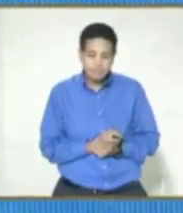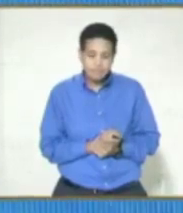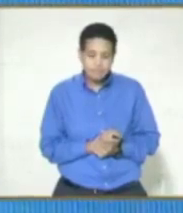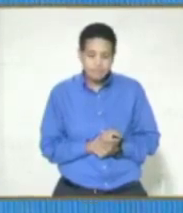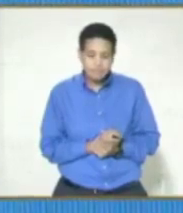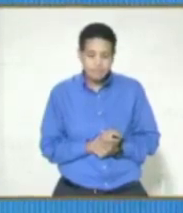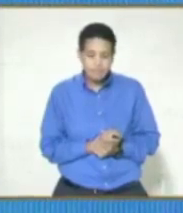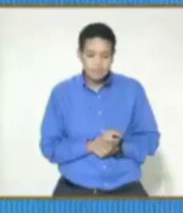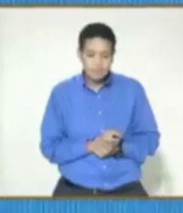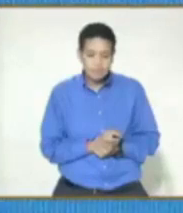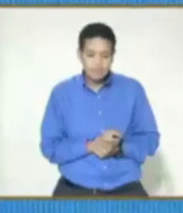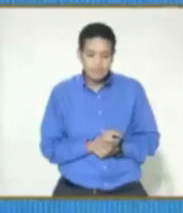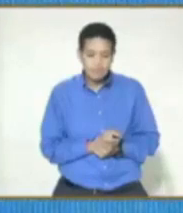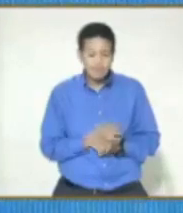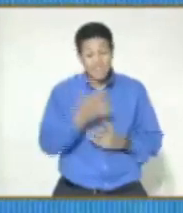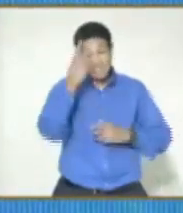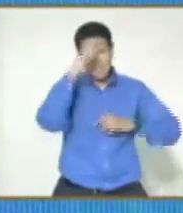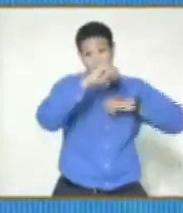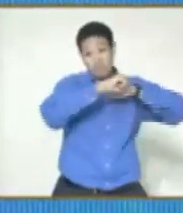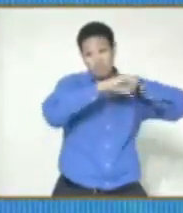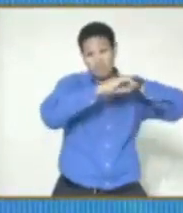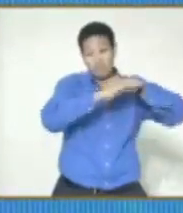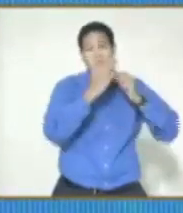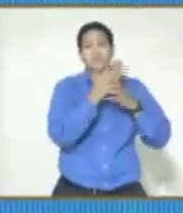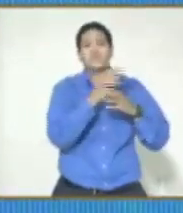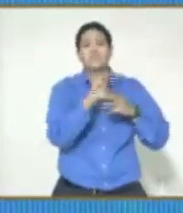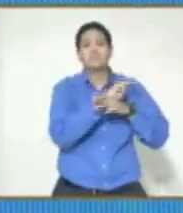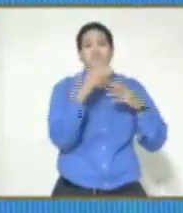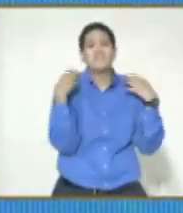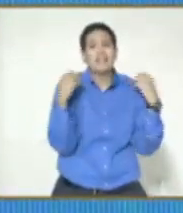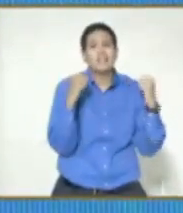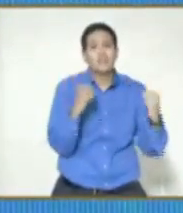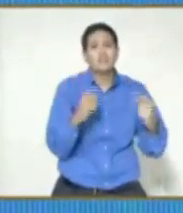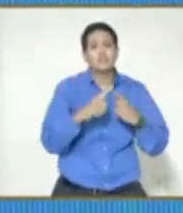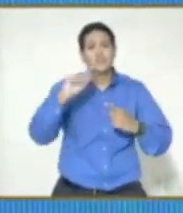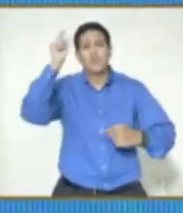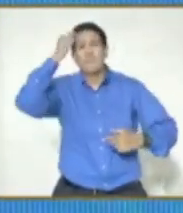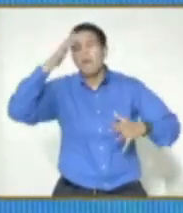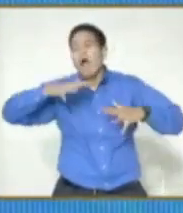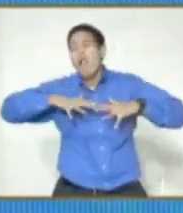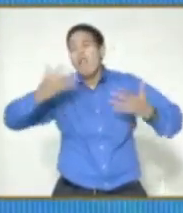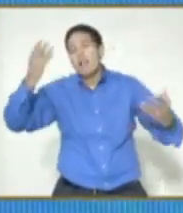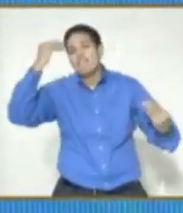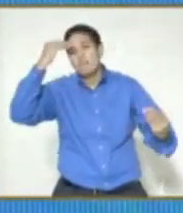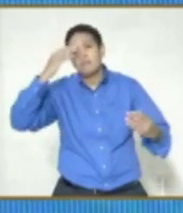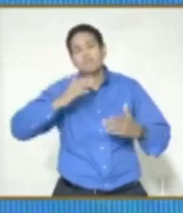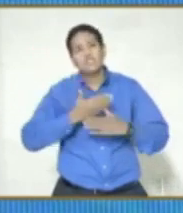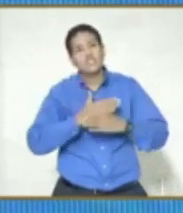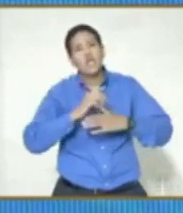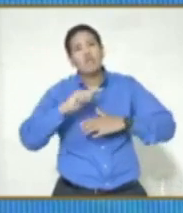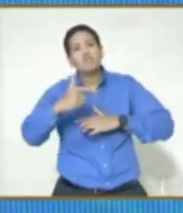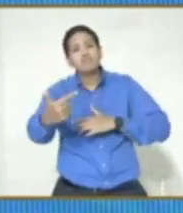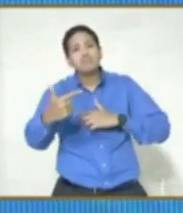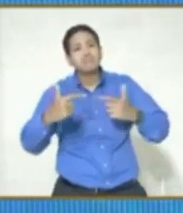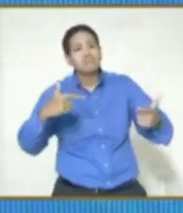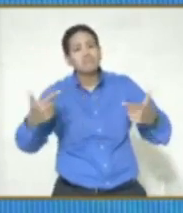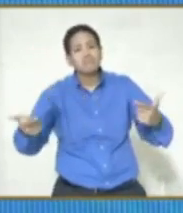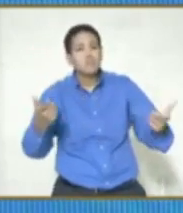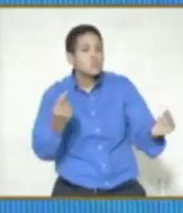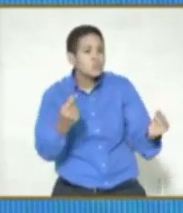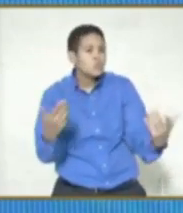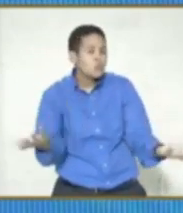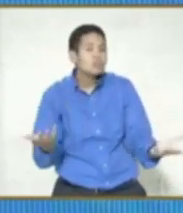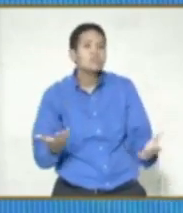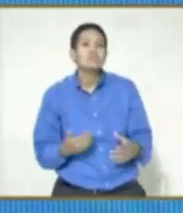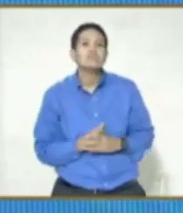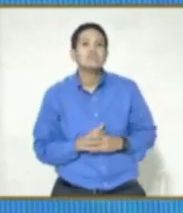Ministry of Health and Wellness and the government, of course, a lot of information has been put forward on a number of platforms, both in the